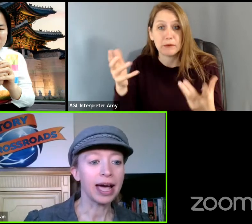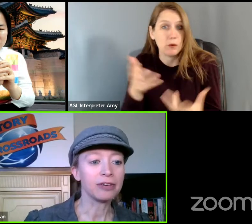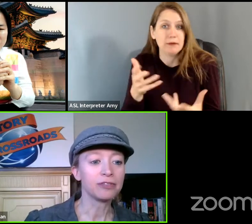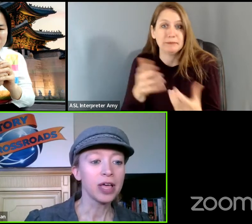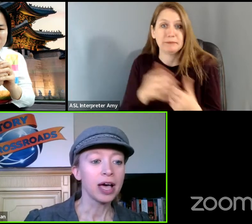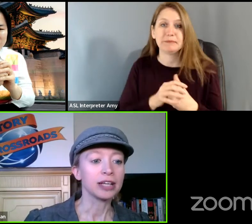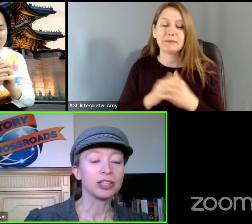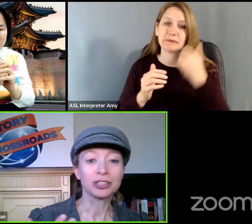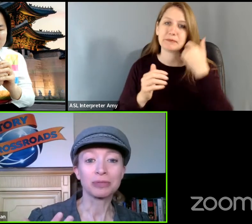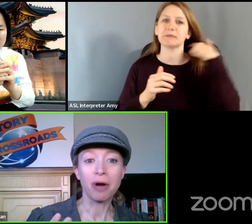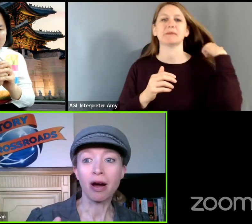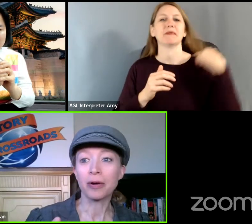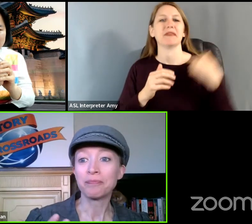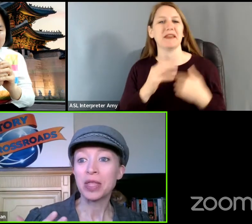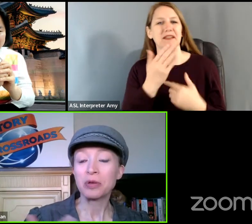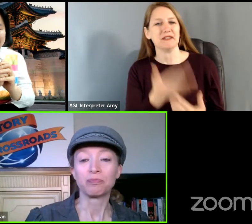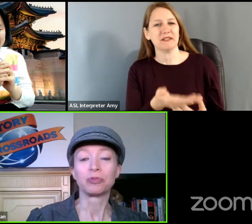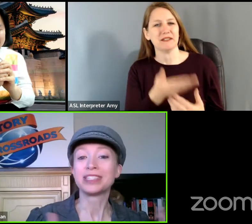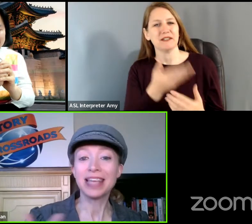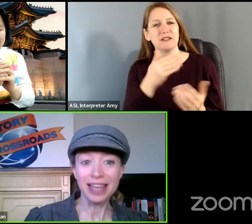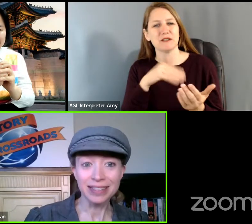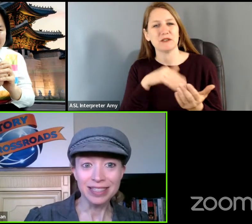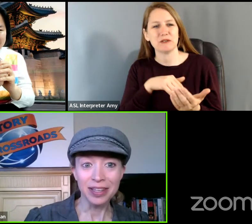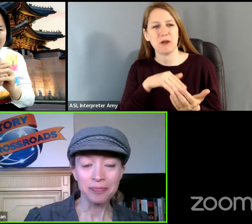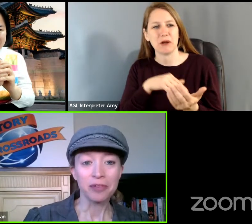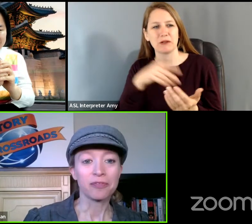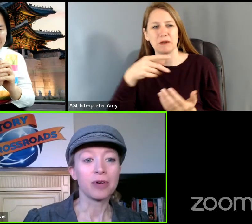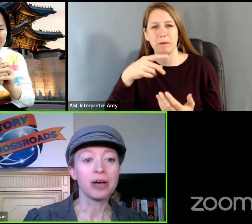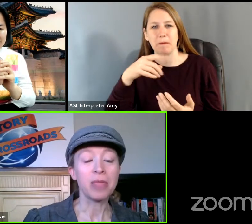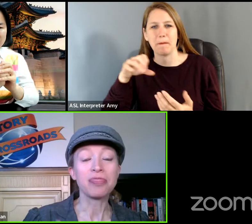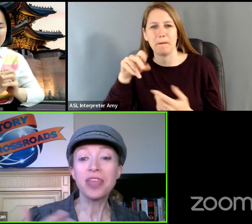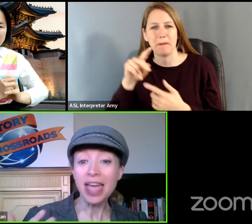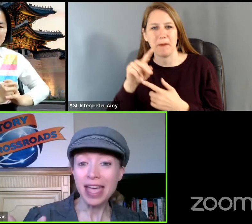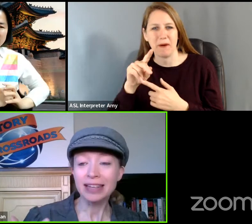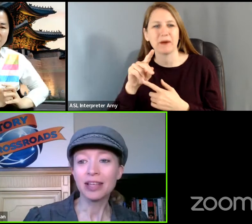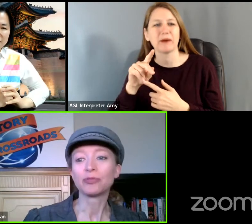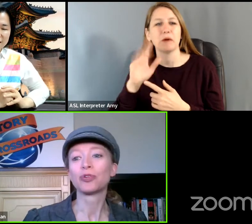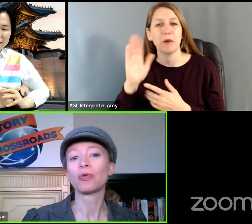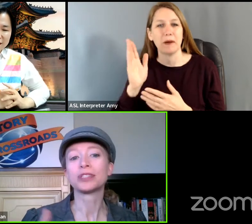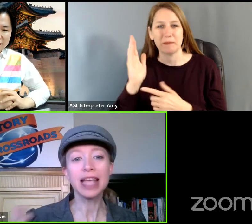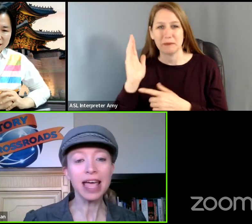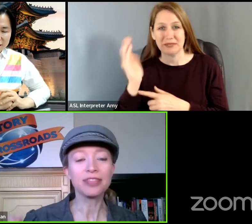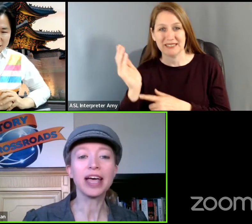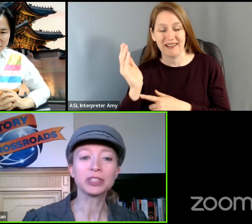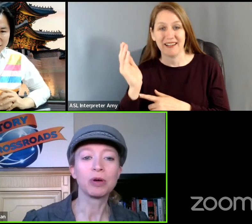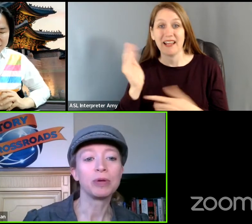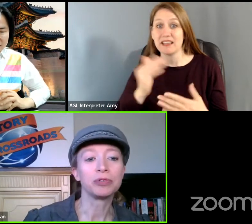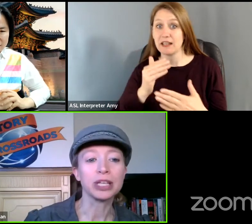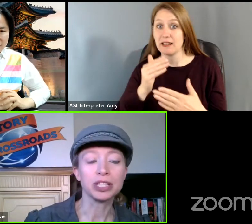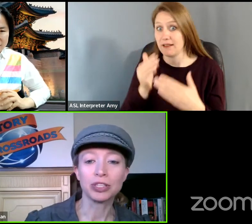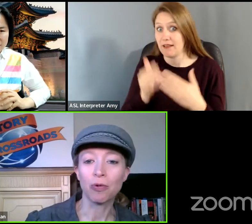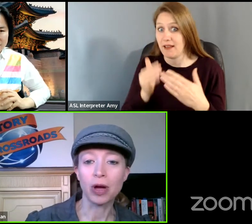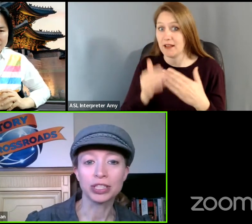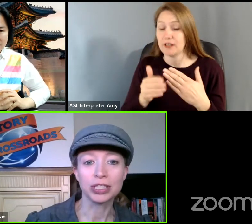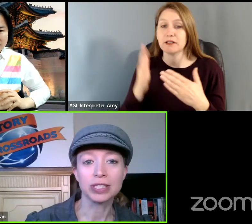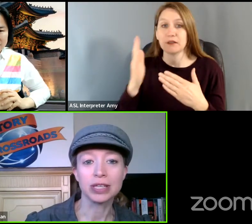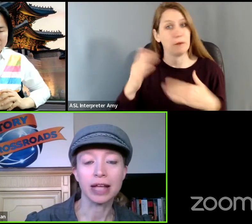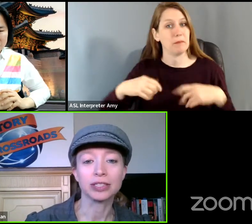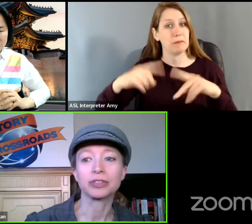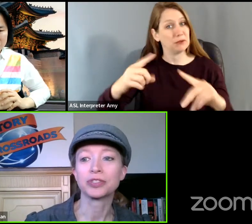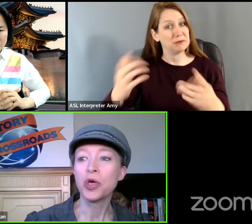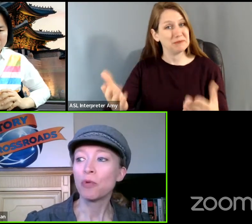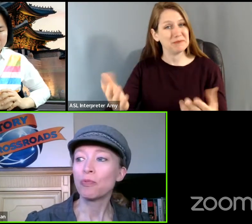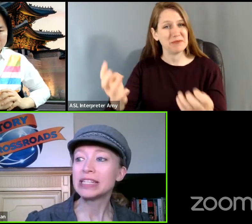to have Dr. Park present, and then towards the end, that's when we will get to the questions